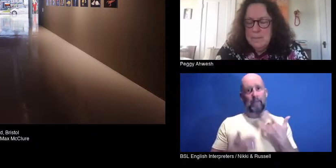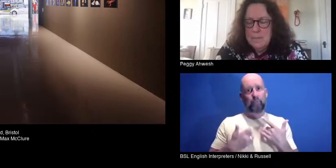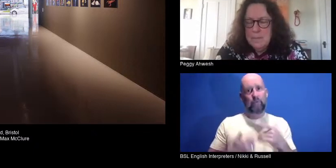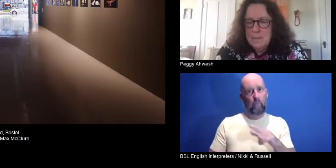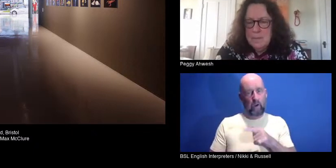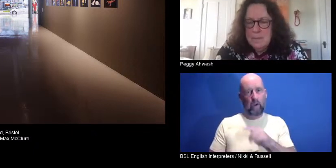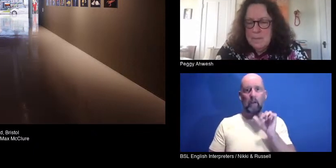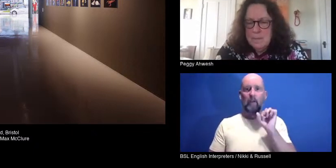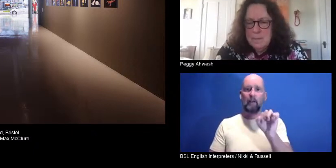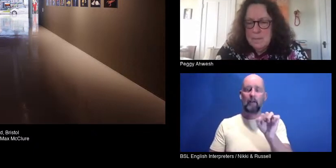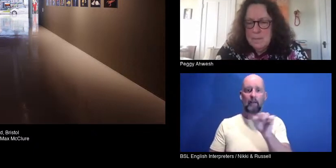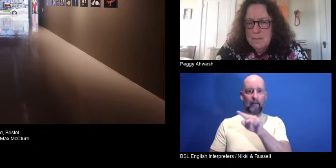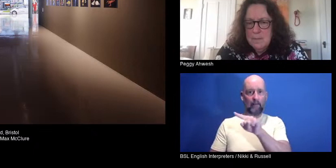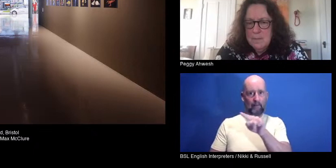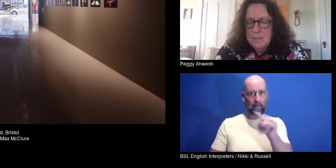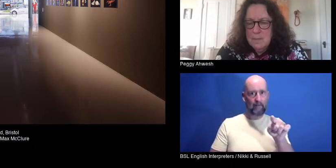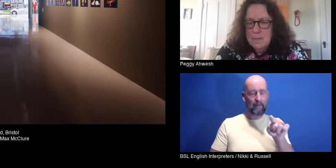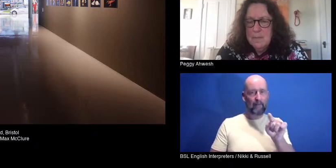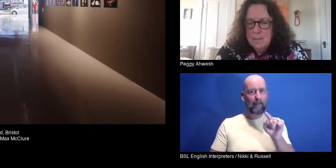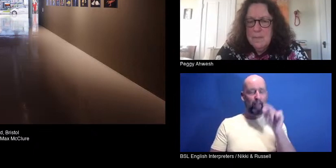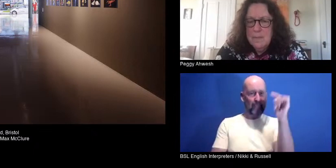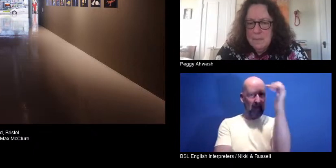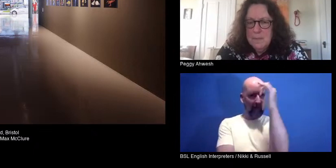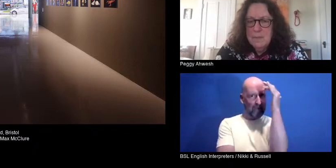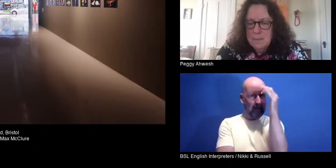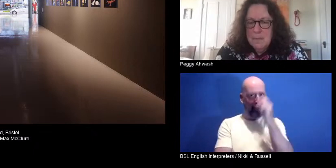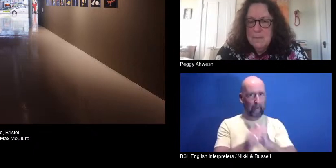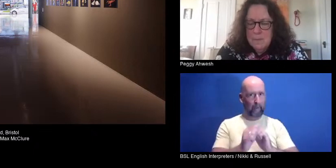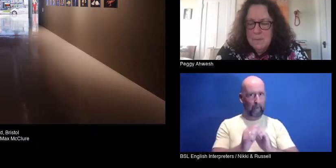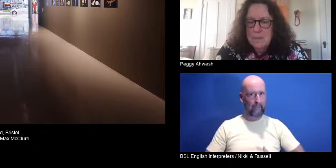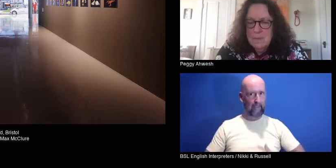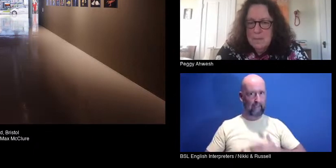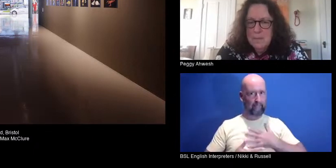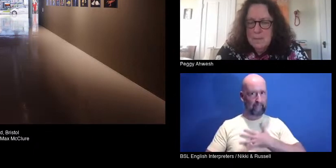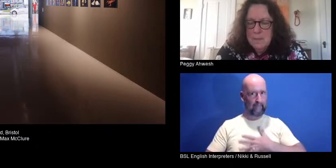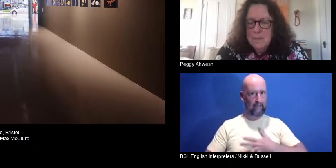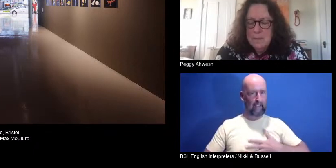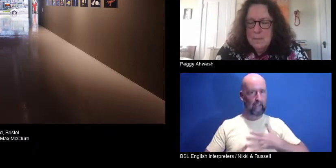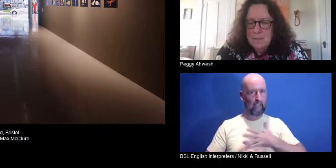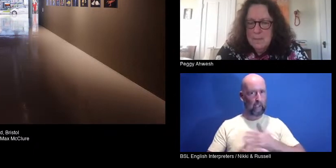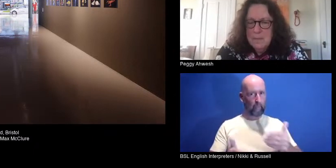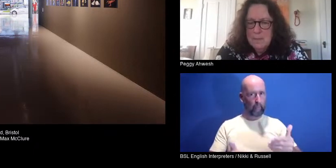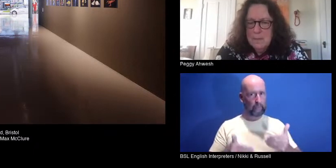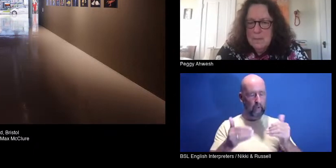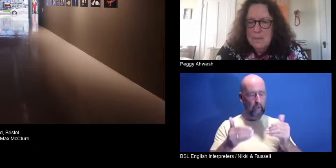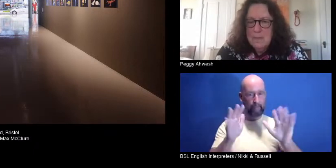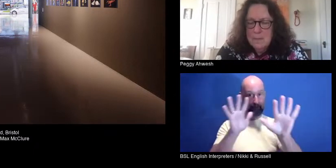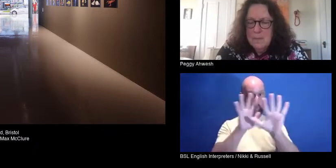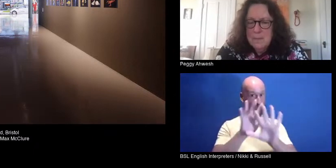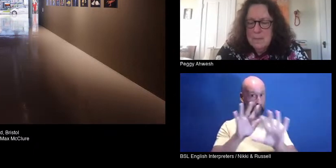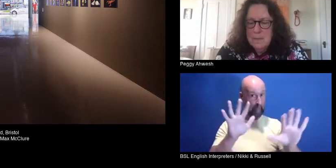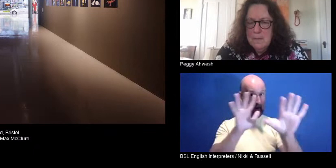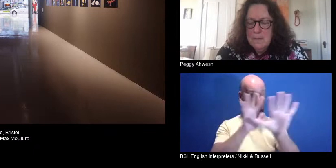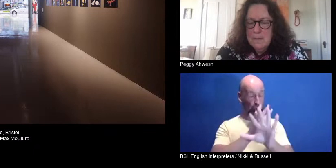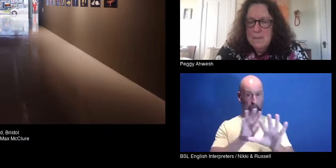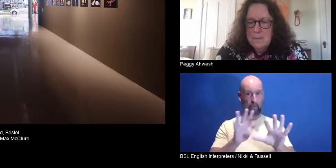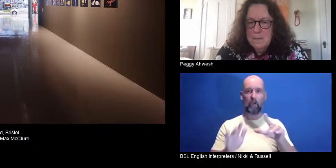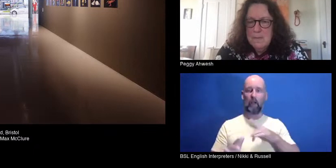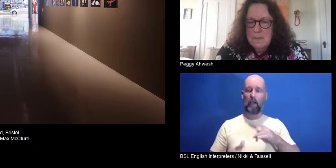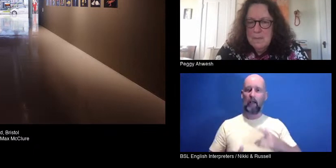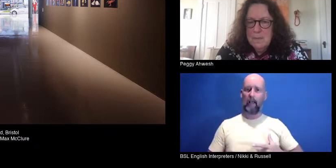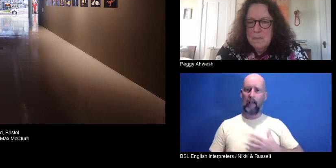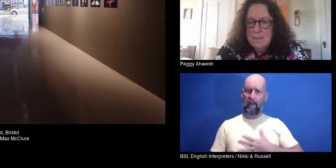this persists as a feeling, like this kind of really productive, generative disorientation. It persists as a